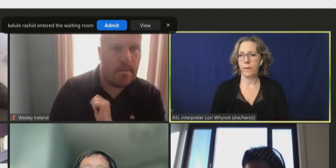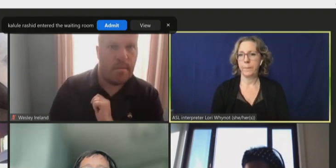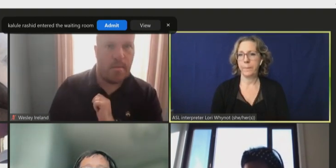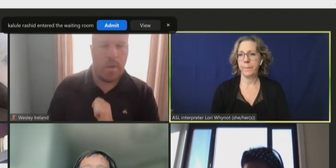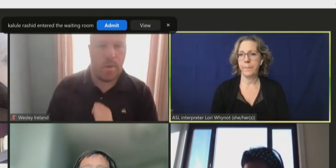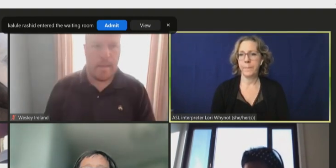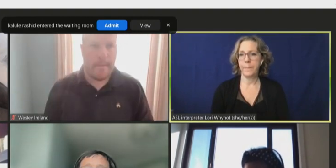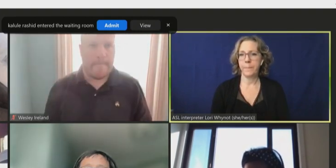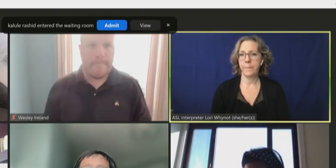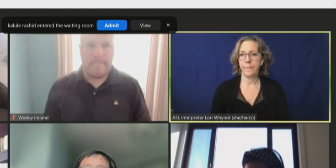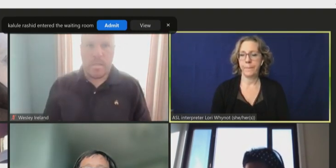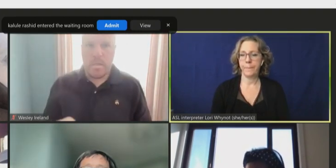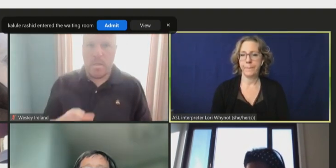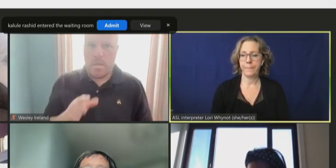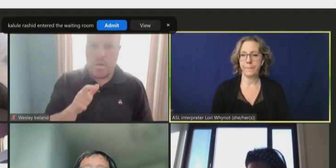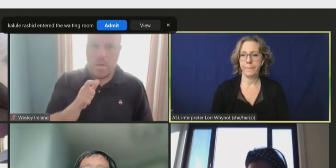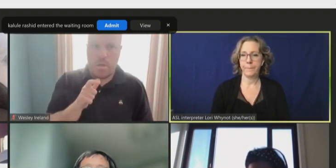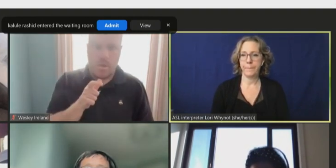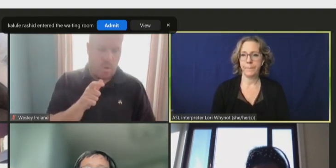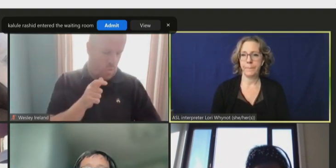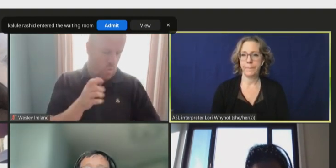Okay.